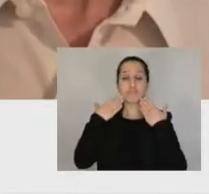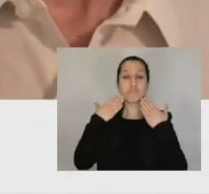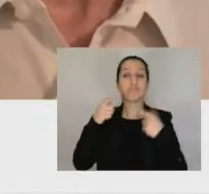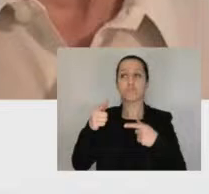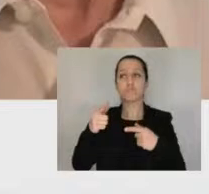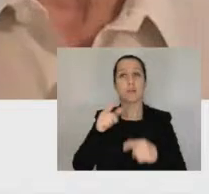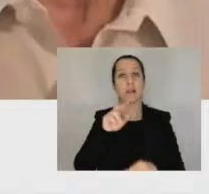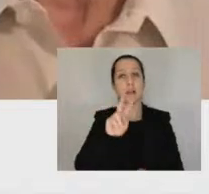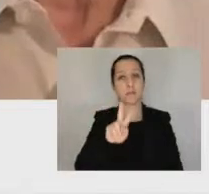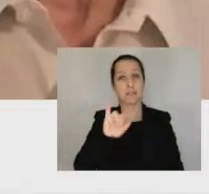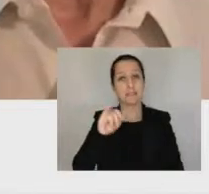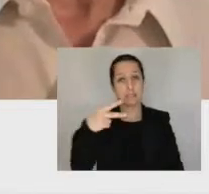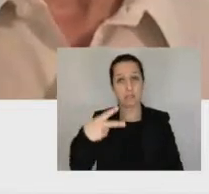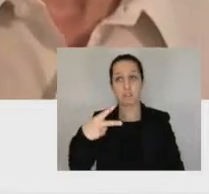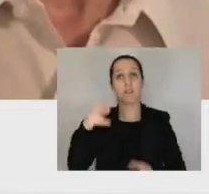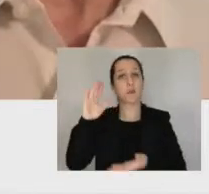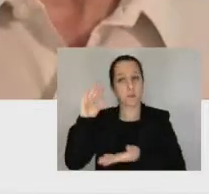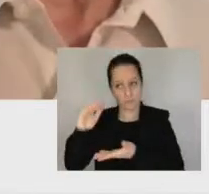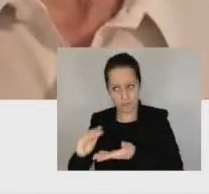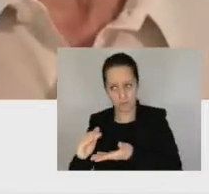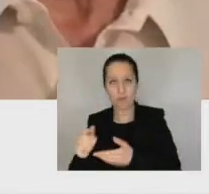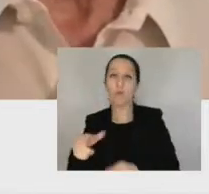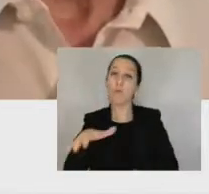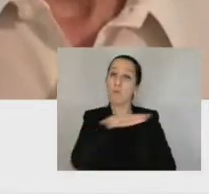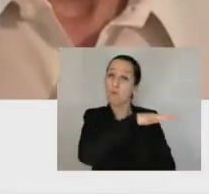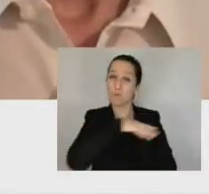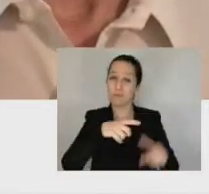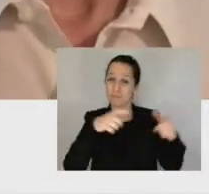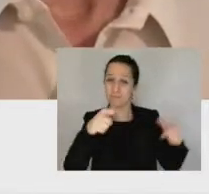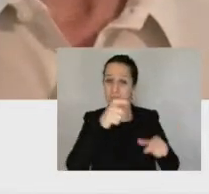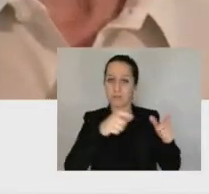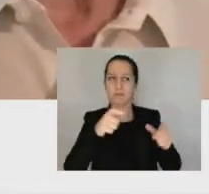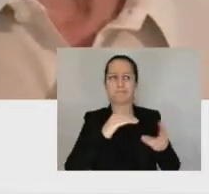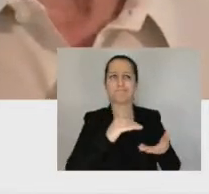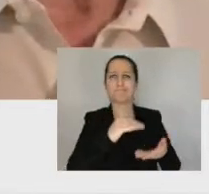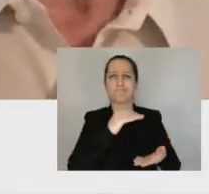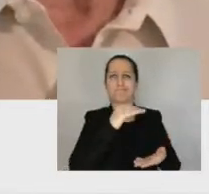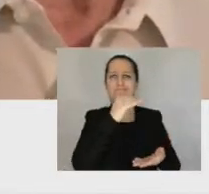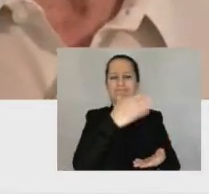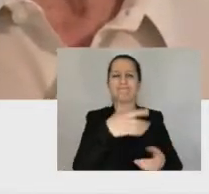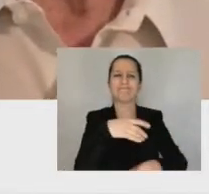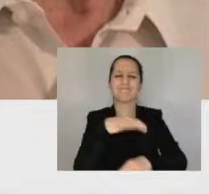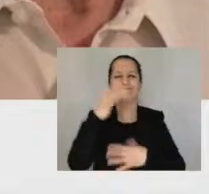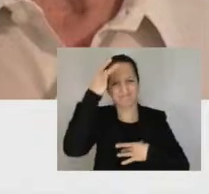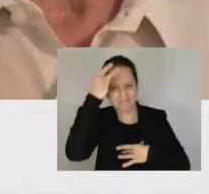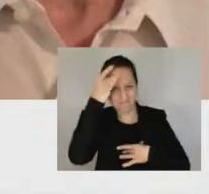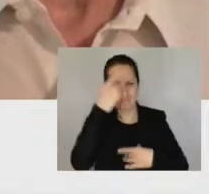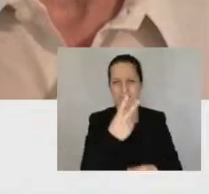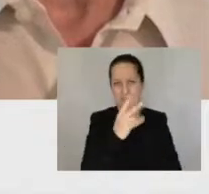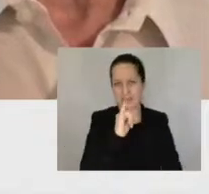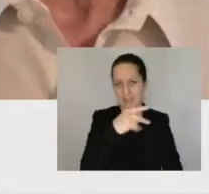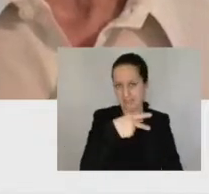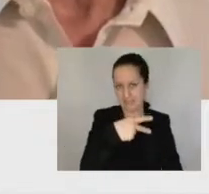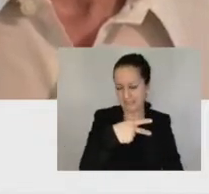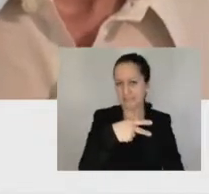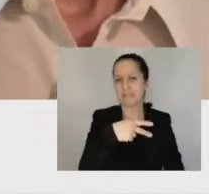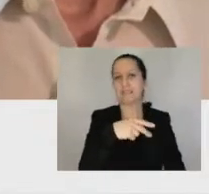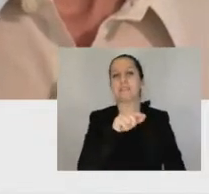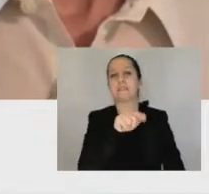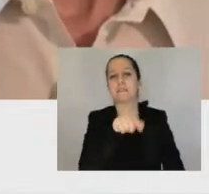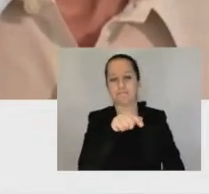And social protection makes a difference. If we look again at Brazil,